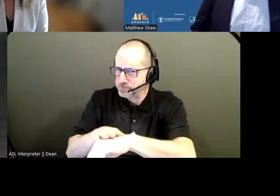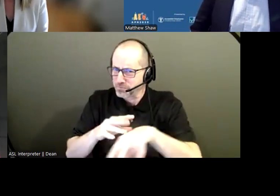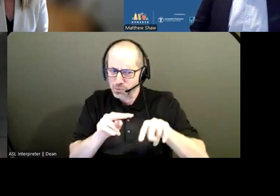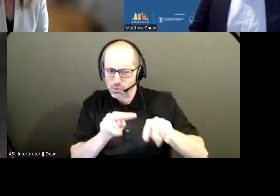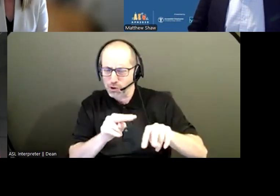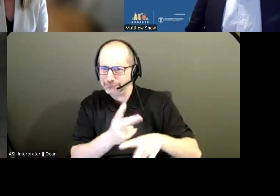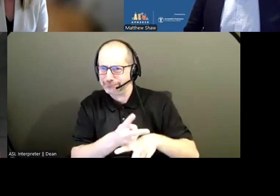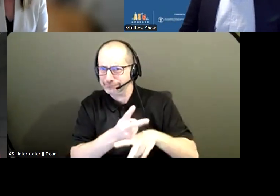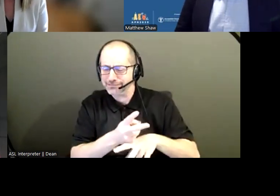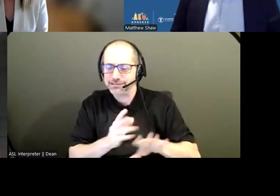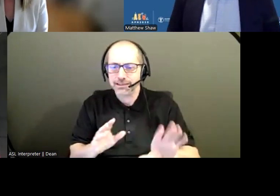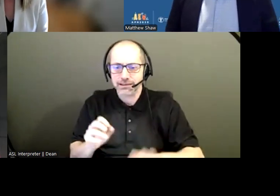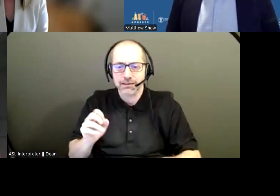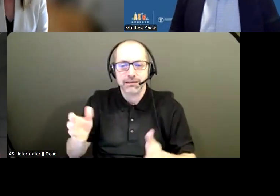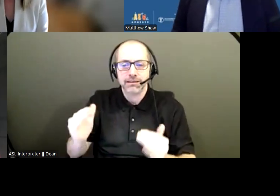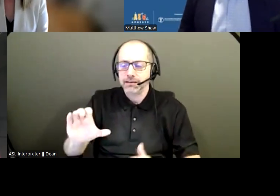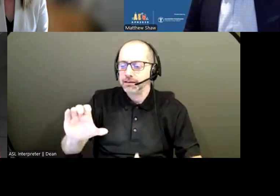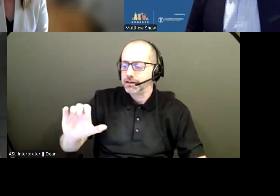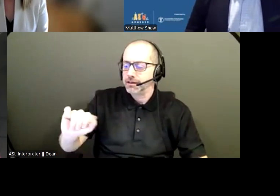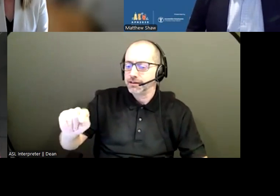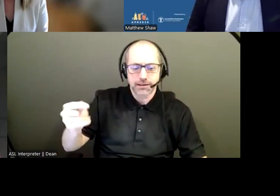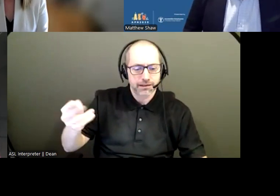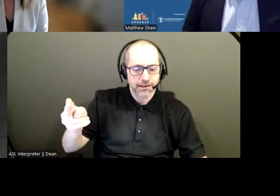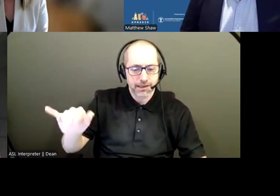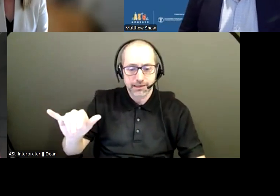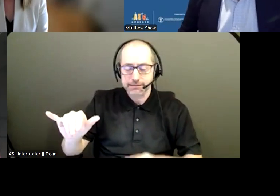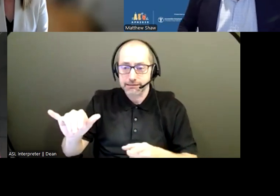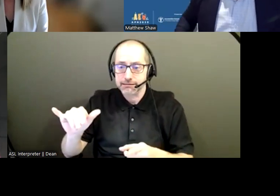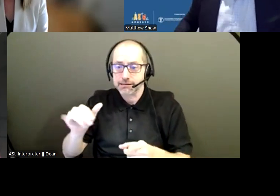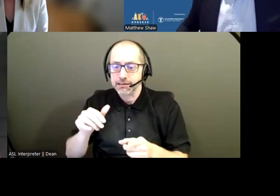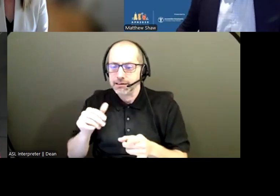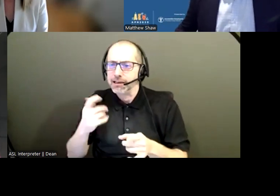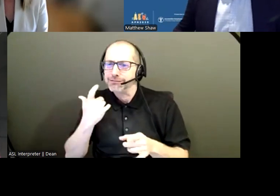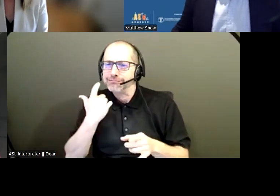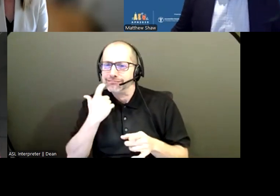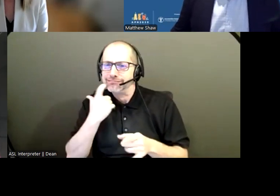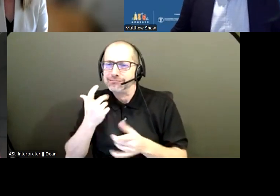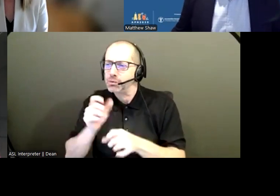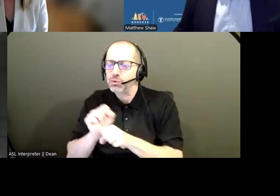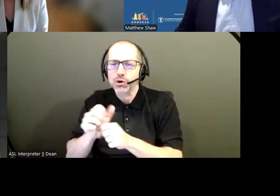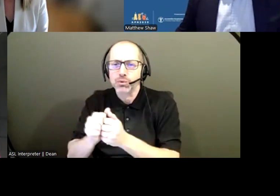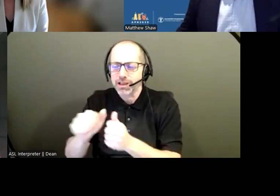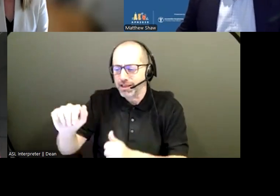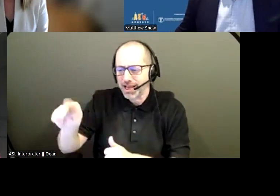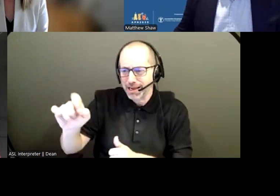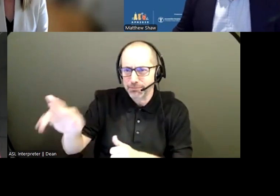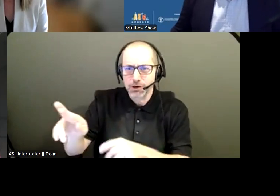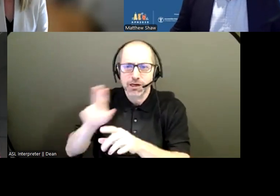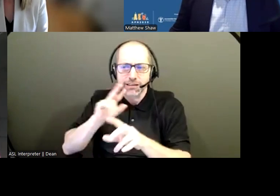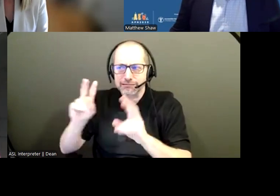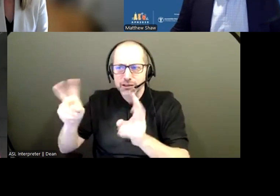And I take from that, I can hear it, just having done some work with Amber and stuff as well, user testing, user